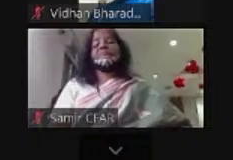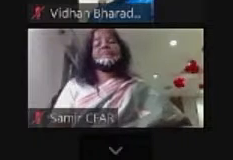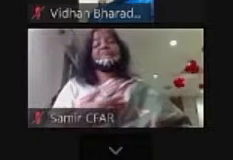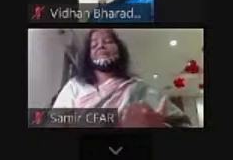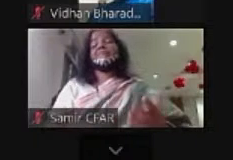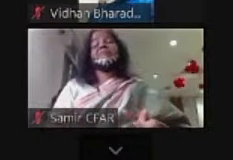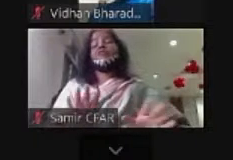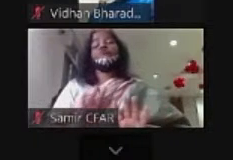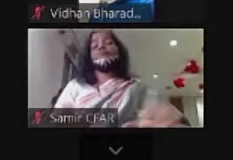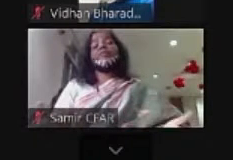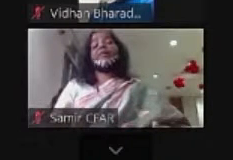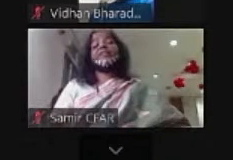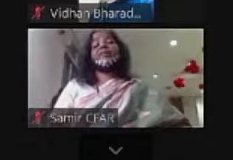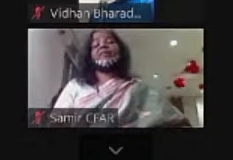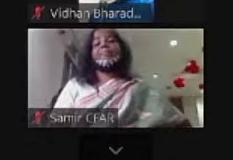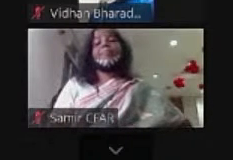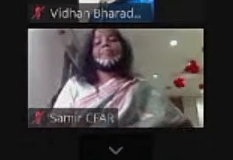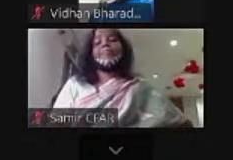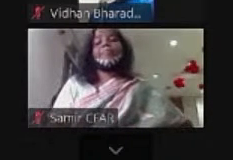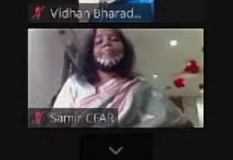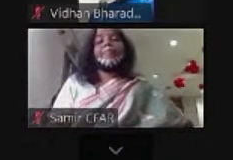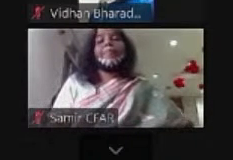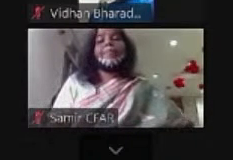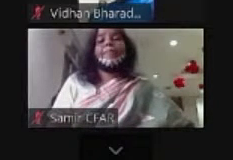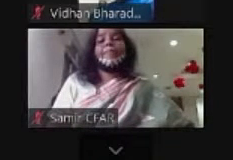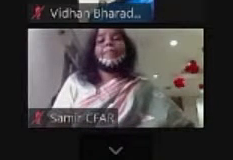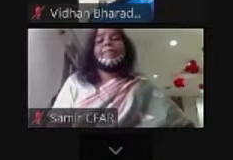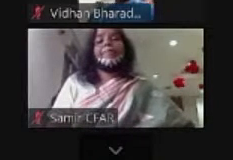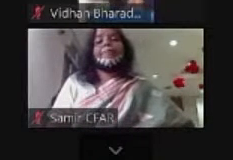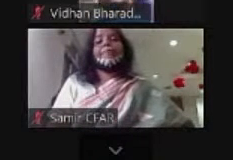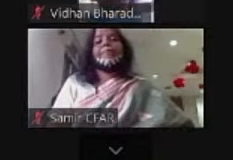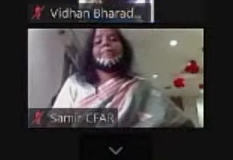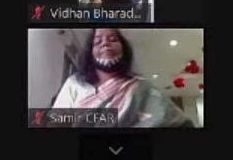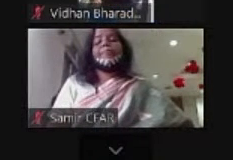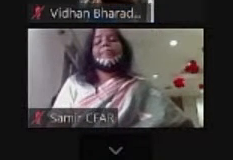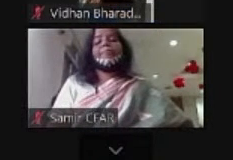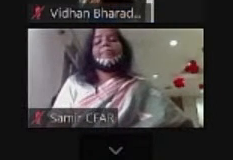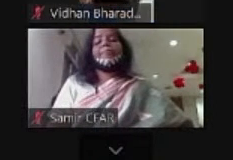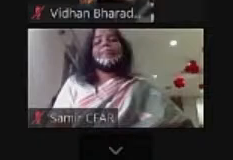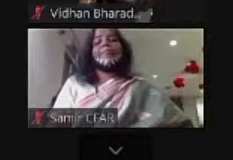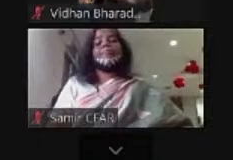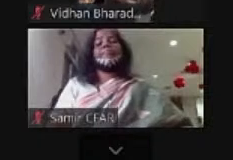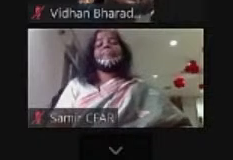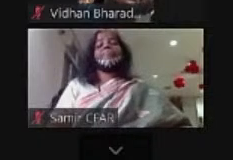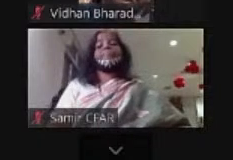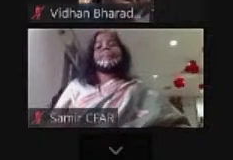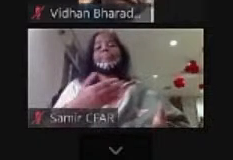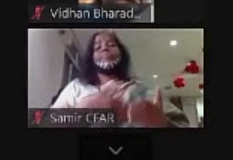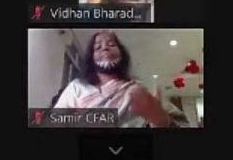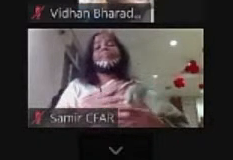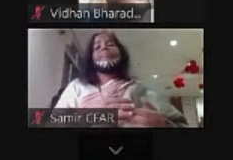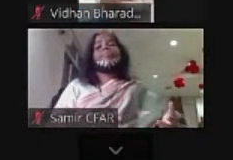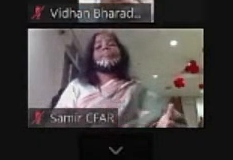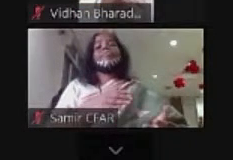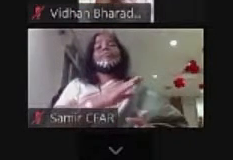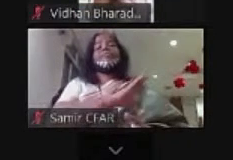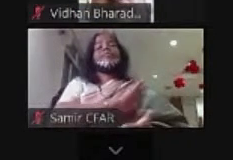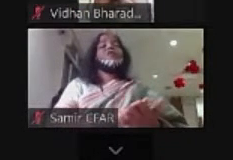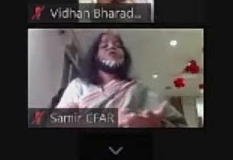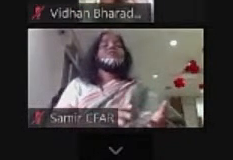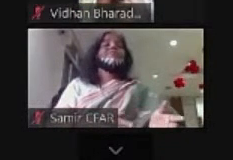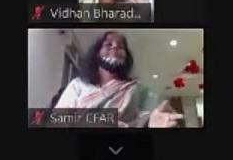there have not been special measures which have been undertaken in hospitals. We had to shift a